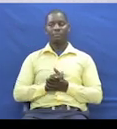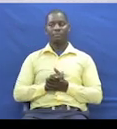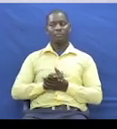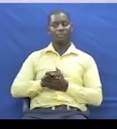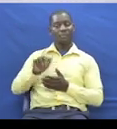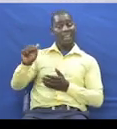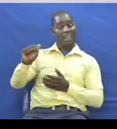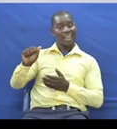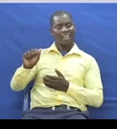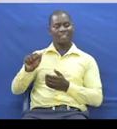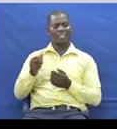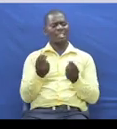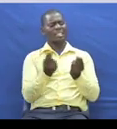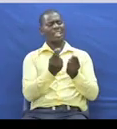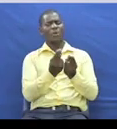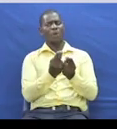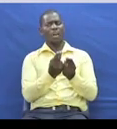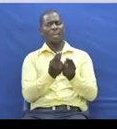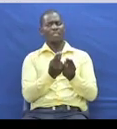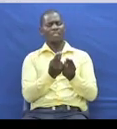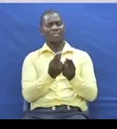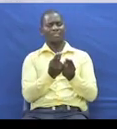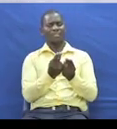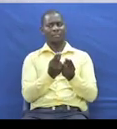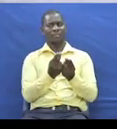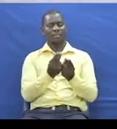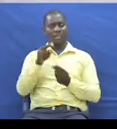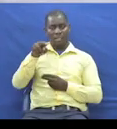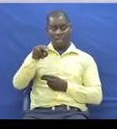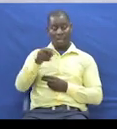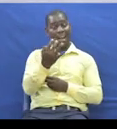A is equals to number of protons